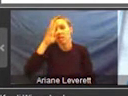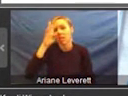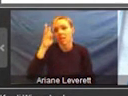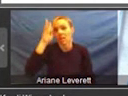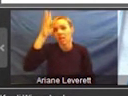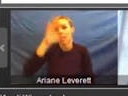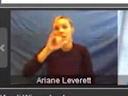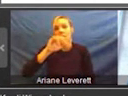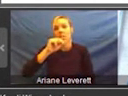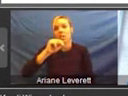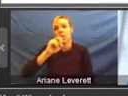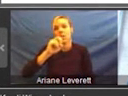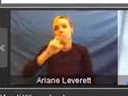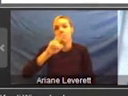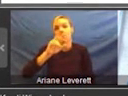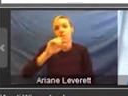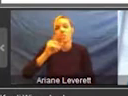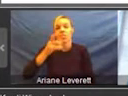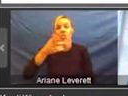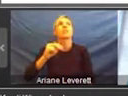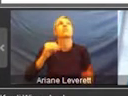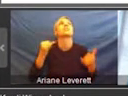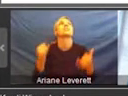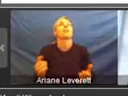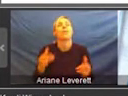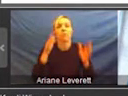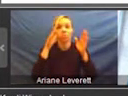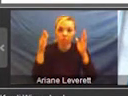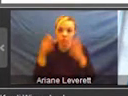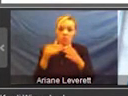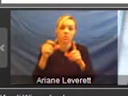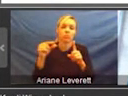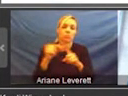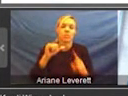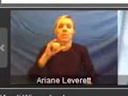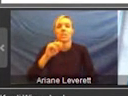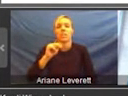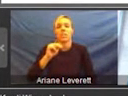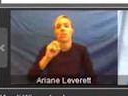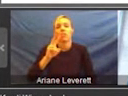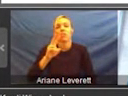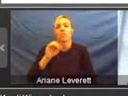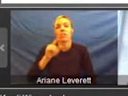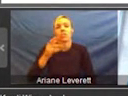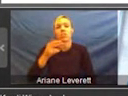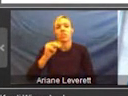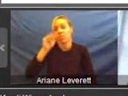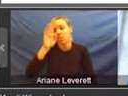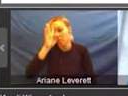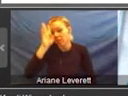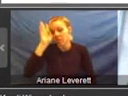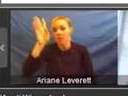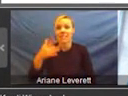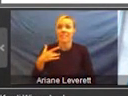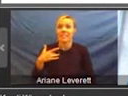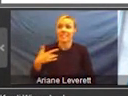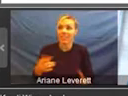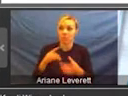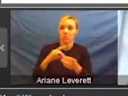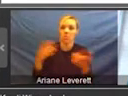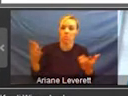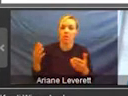a huge focus on the term innovation lately, and usually it is associated with the latest technology or the latest hype of